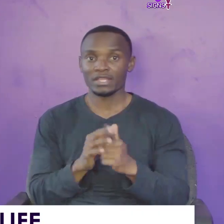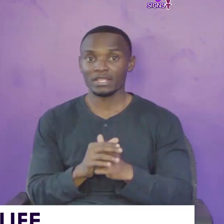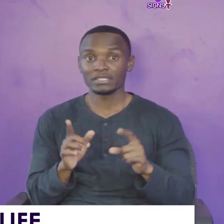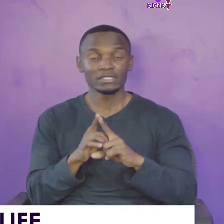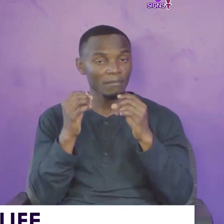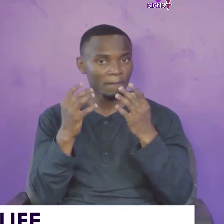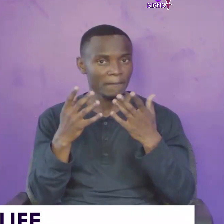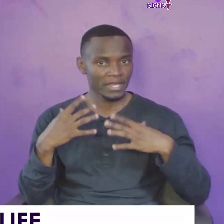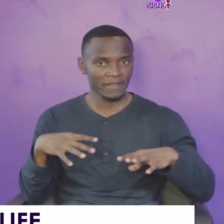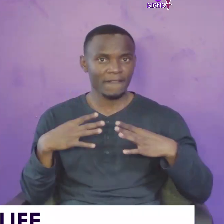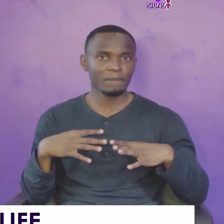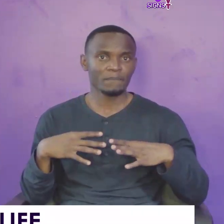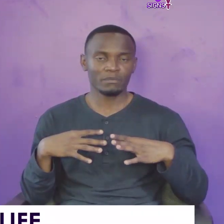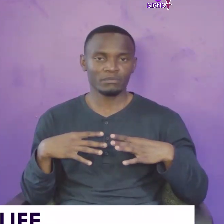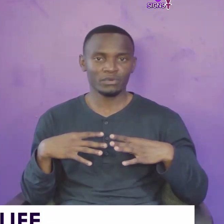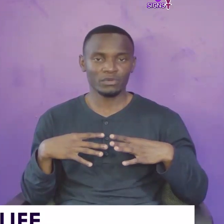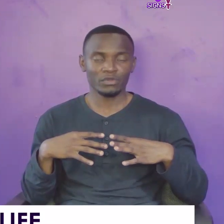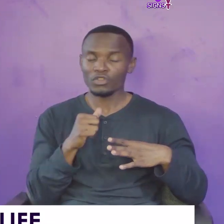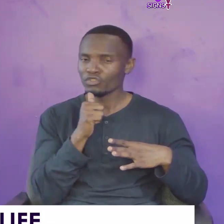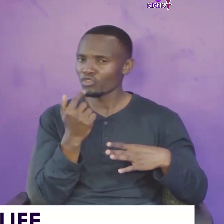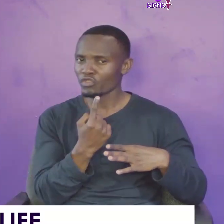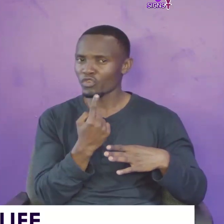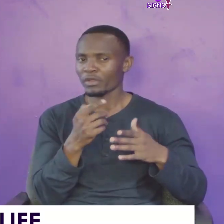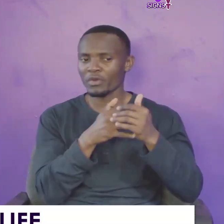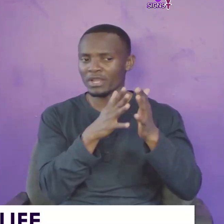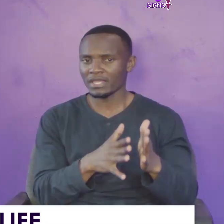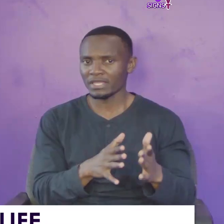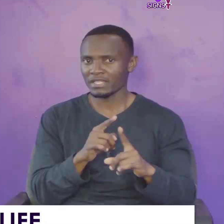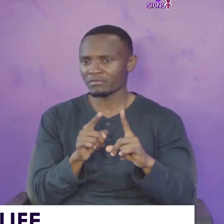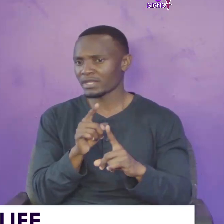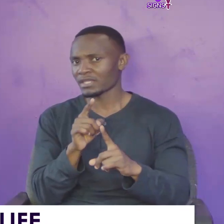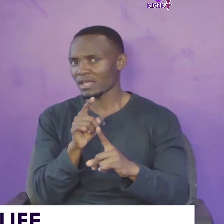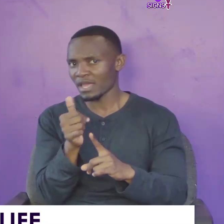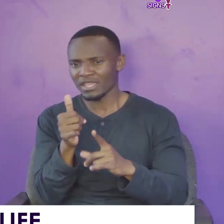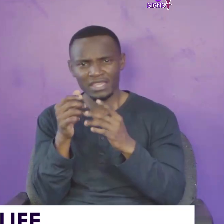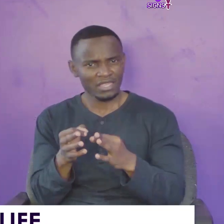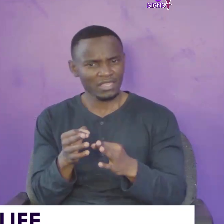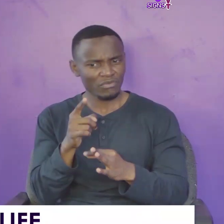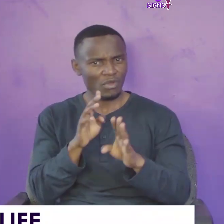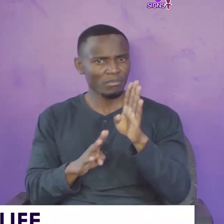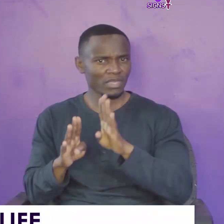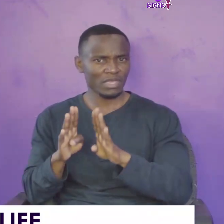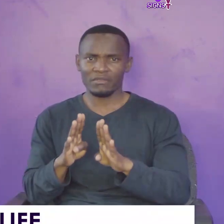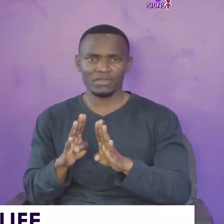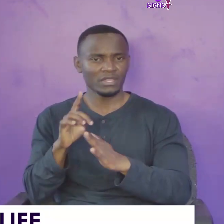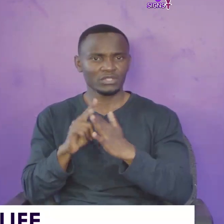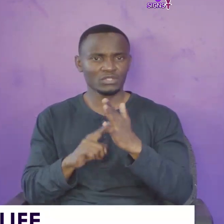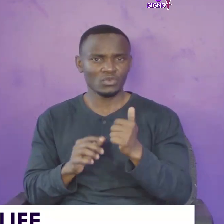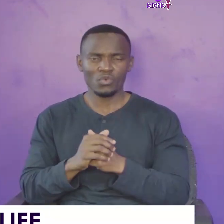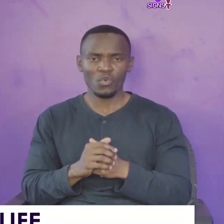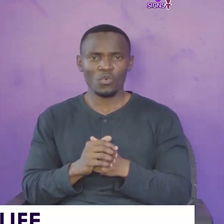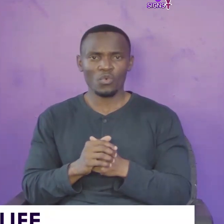people. Let alone not just our leaders, but most people. If your conduct is unethical, you'll be ashamed. You'll be doing